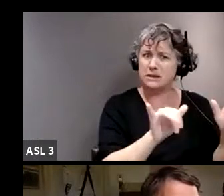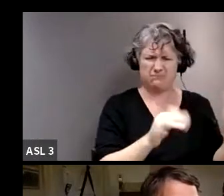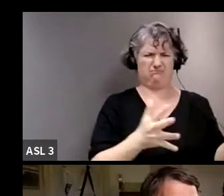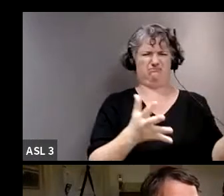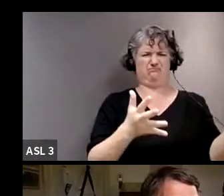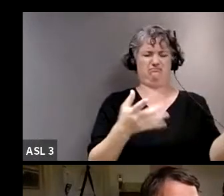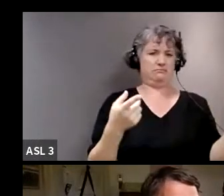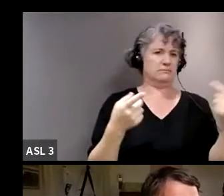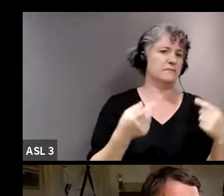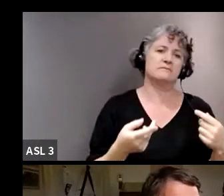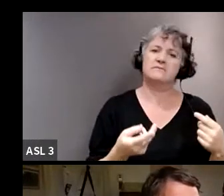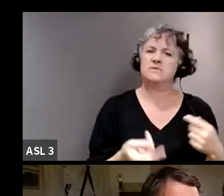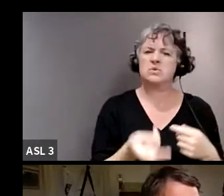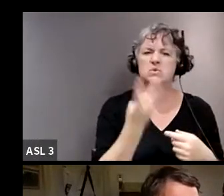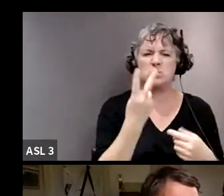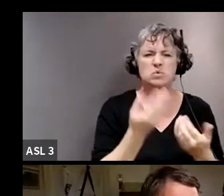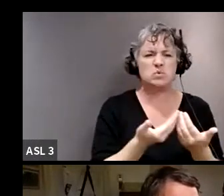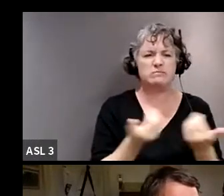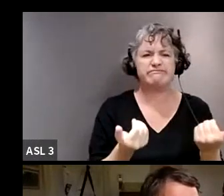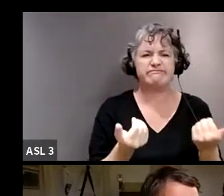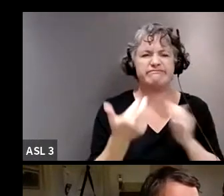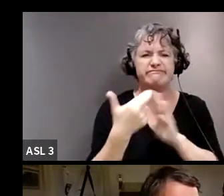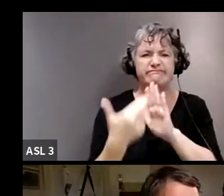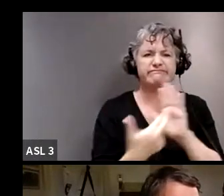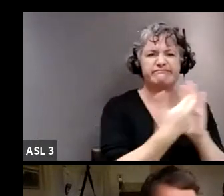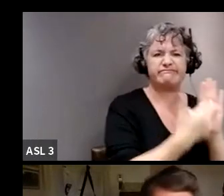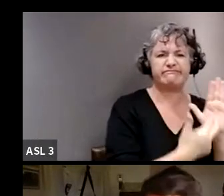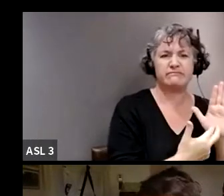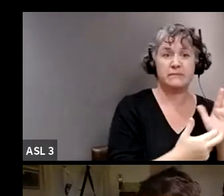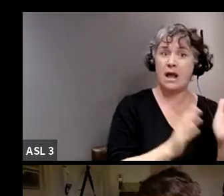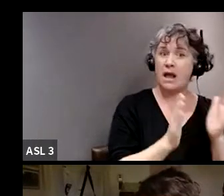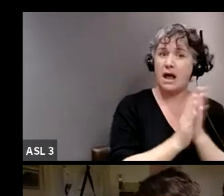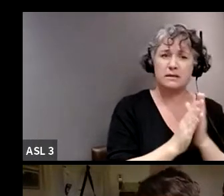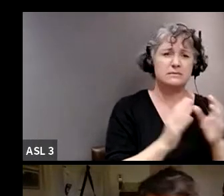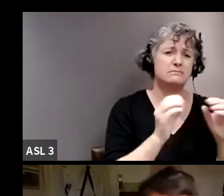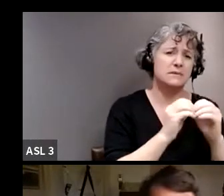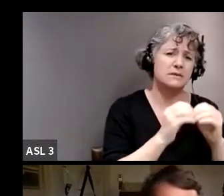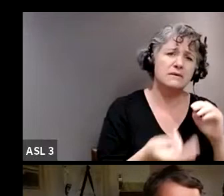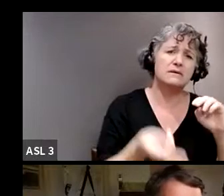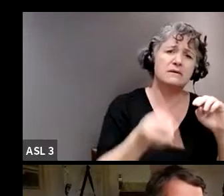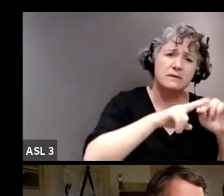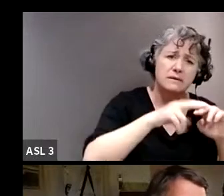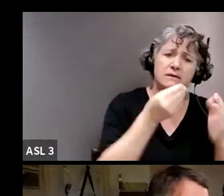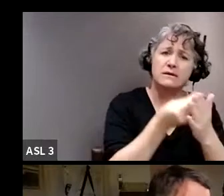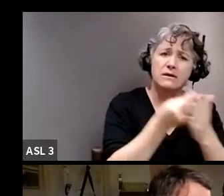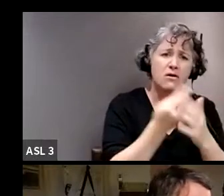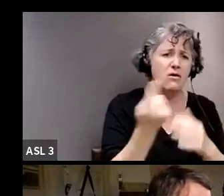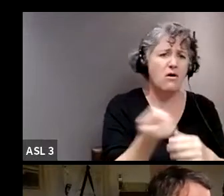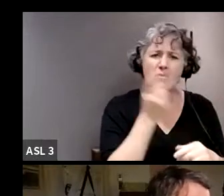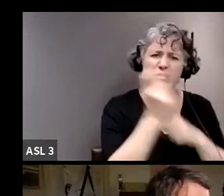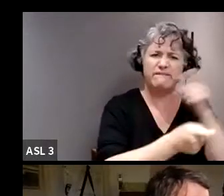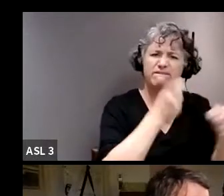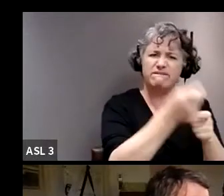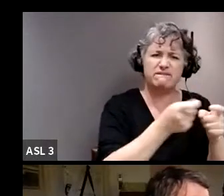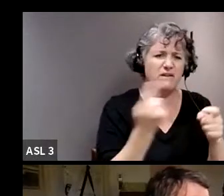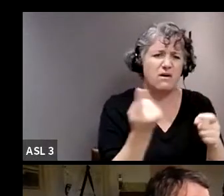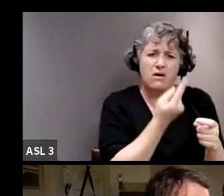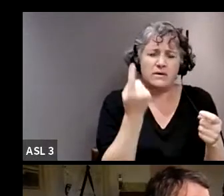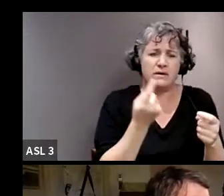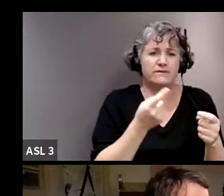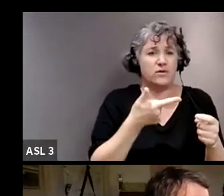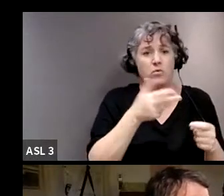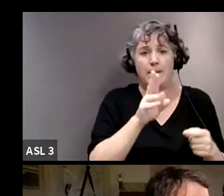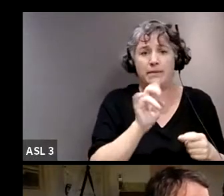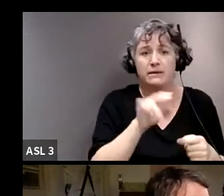standard here at work whenever they come with an ass they almost always get what they want when it comes for monies like uh money for weapons like